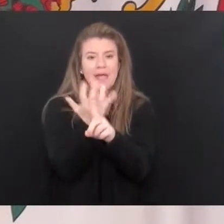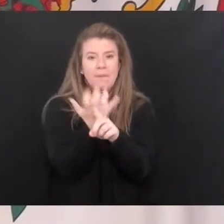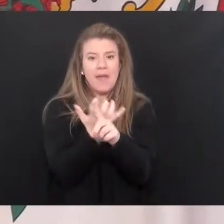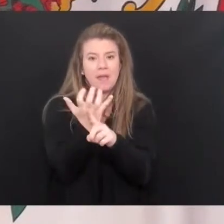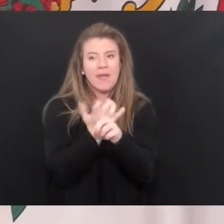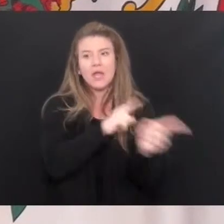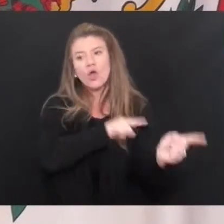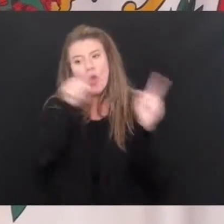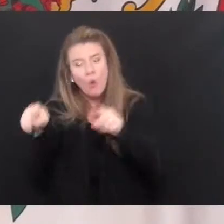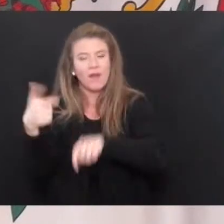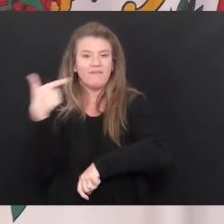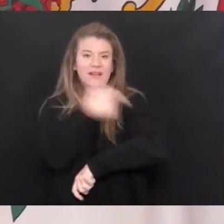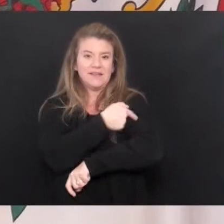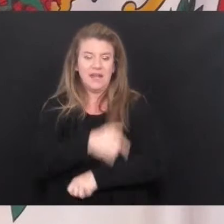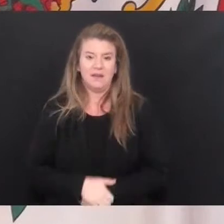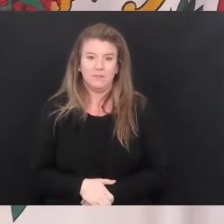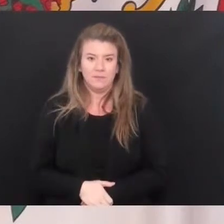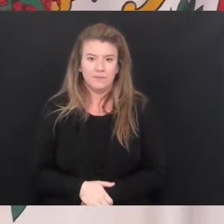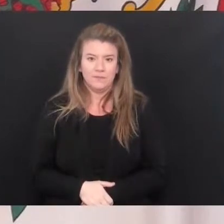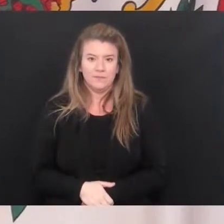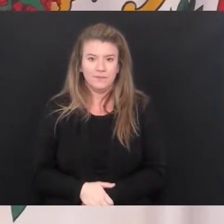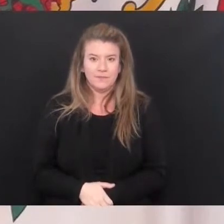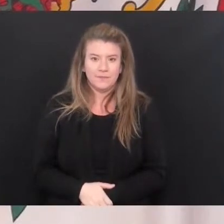get vaccinated.